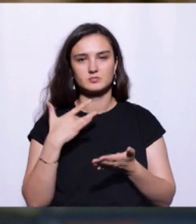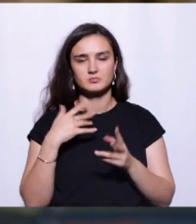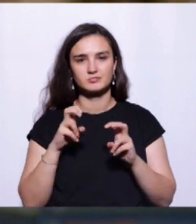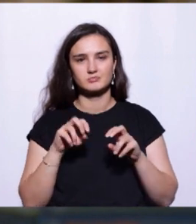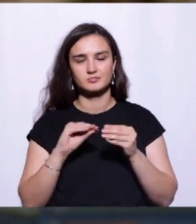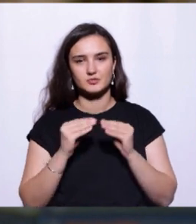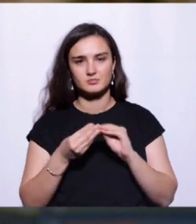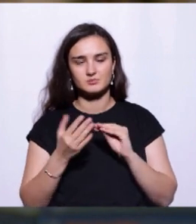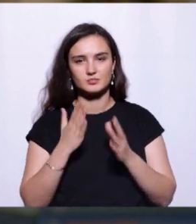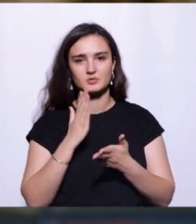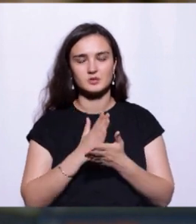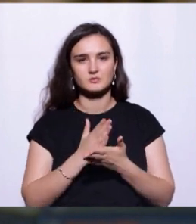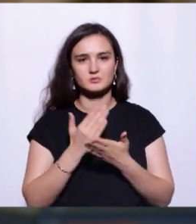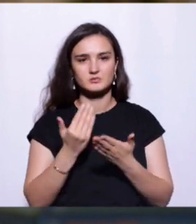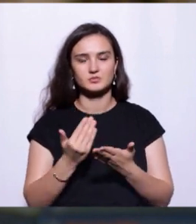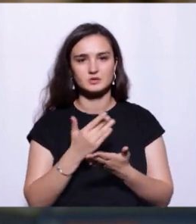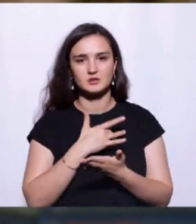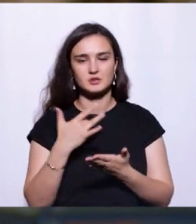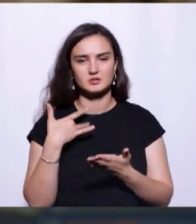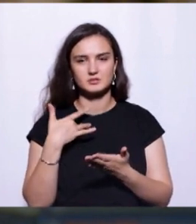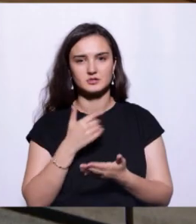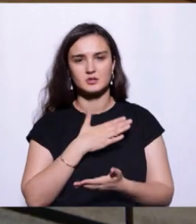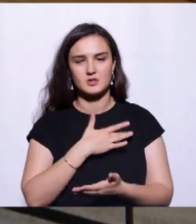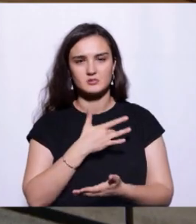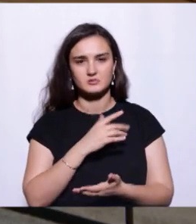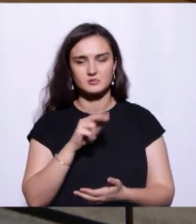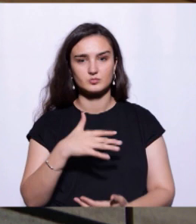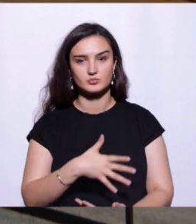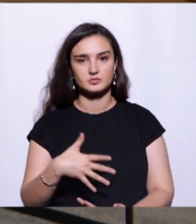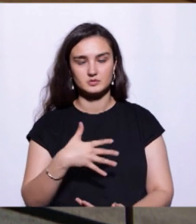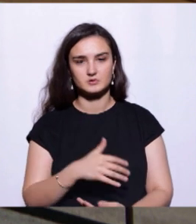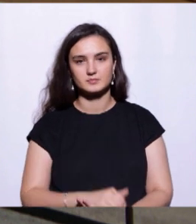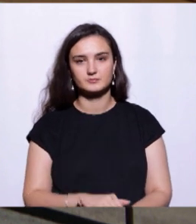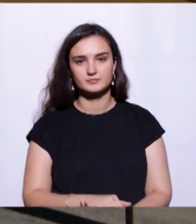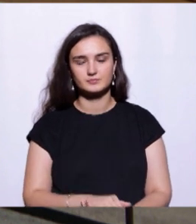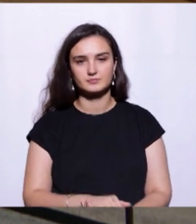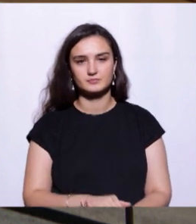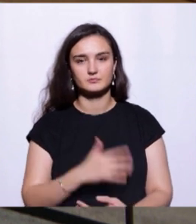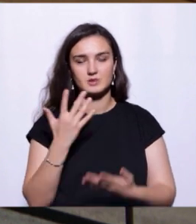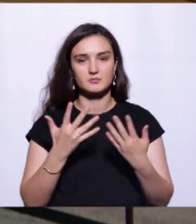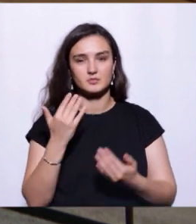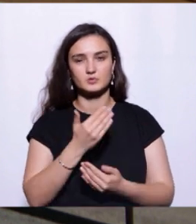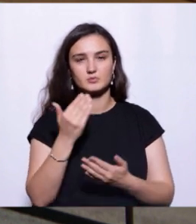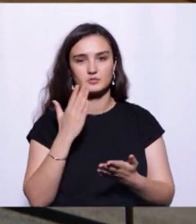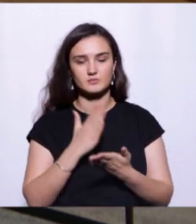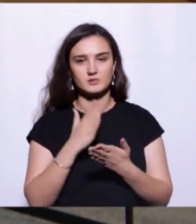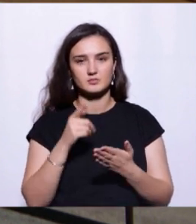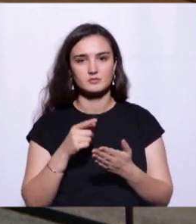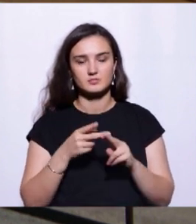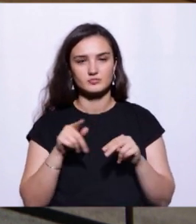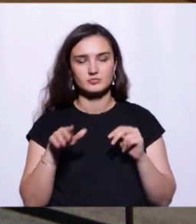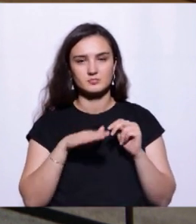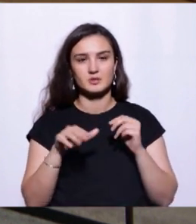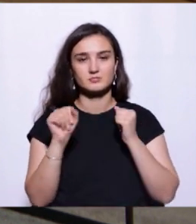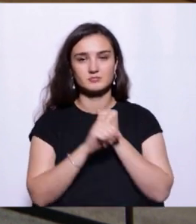or if you're having trouble with your lungs, heart, or stomach. So probably if you have ever broken your